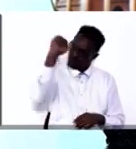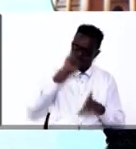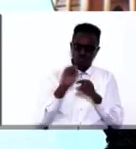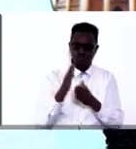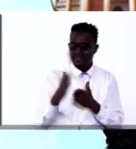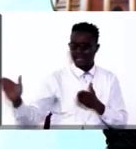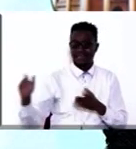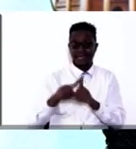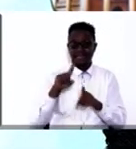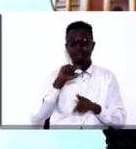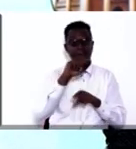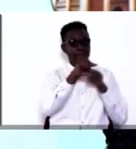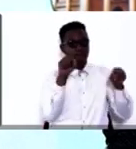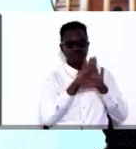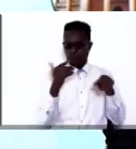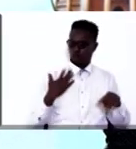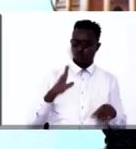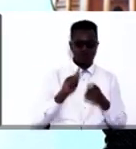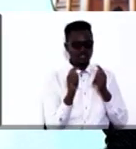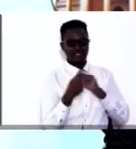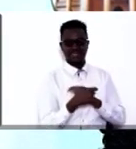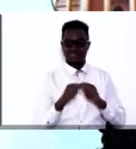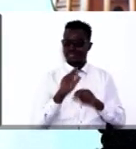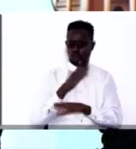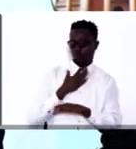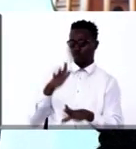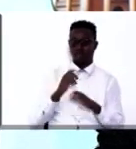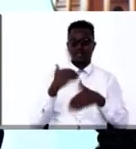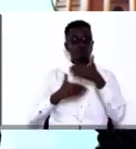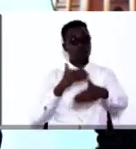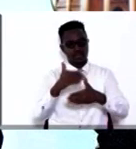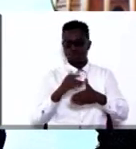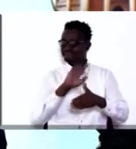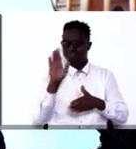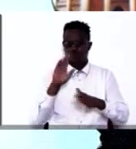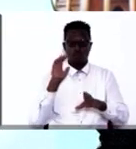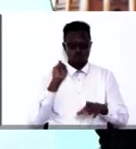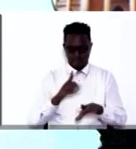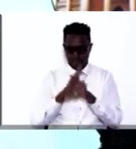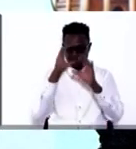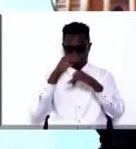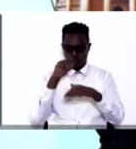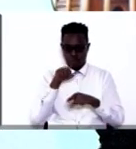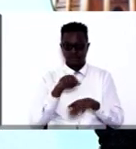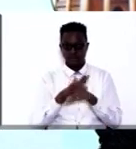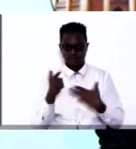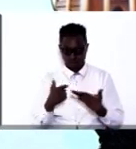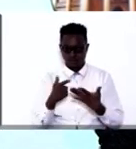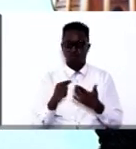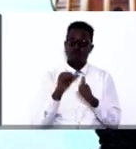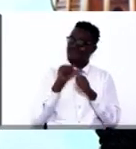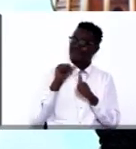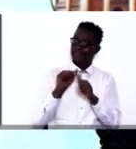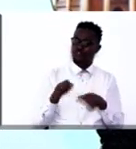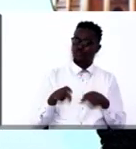those who don't want change and those who don't want progress. We must focus on Indulamithi scenario, the best case